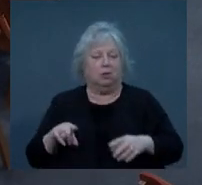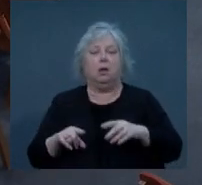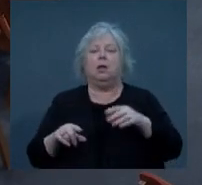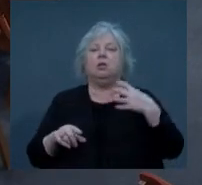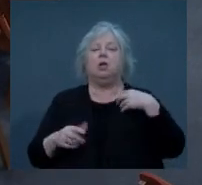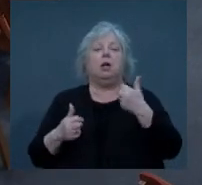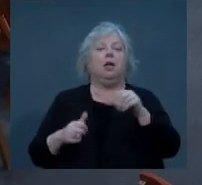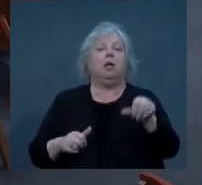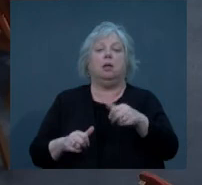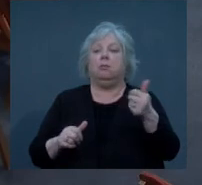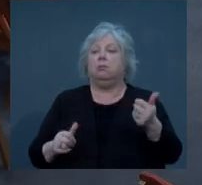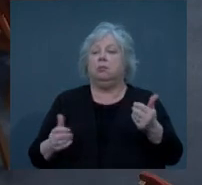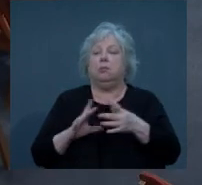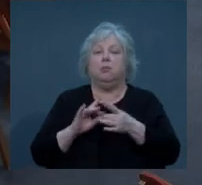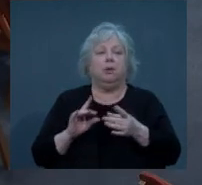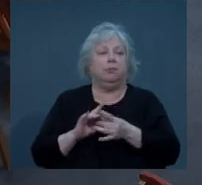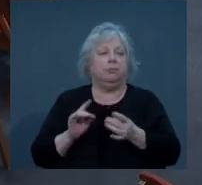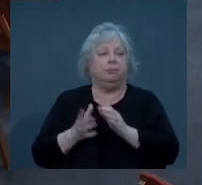else?